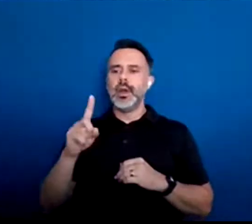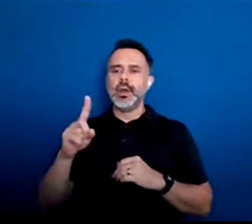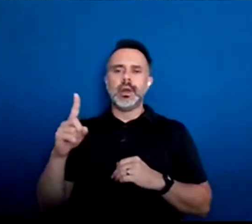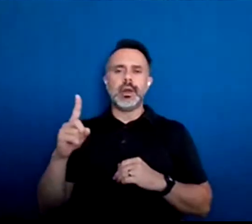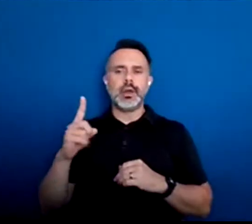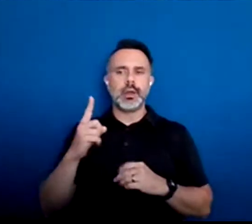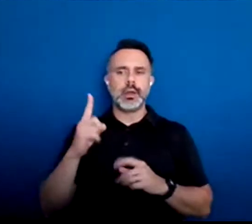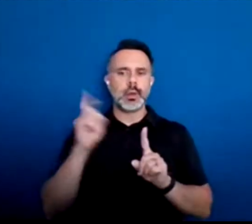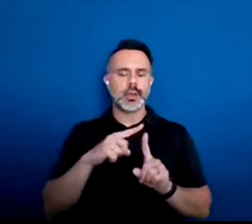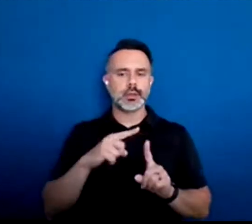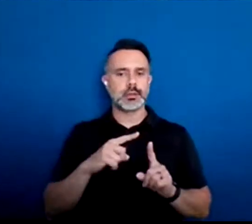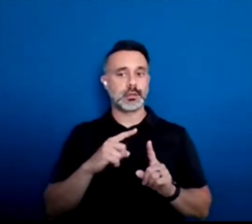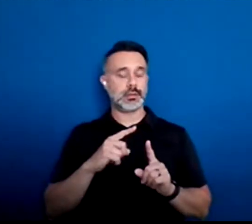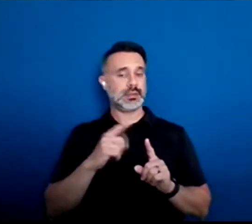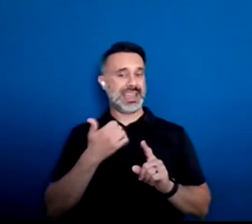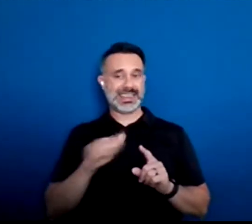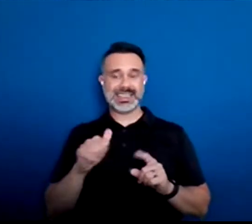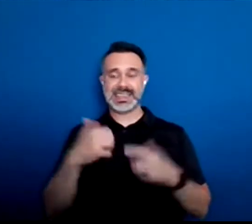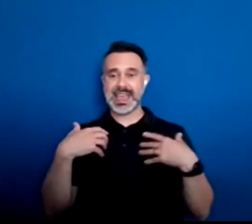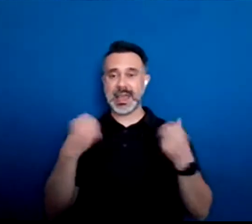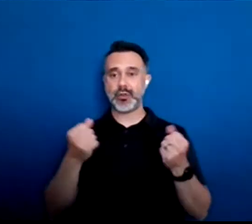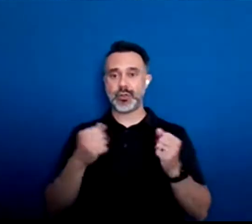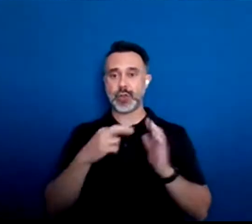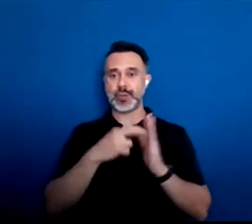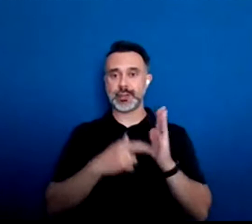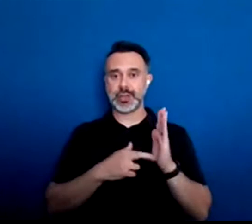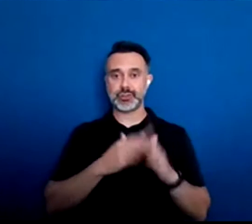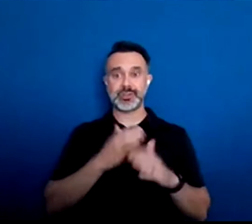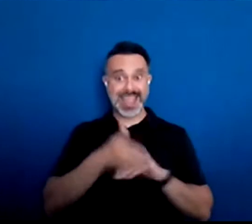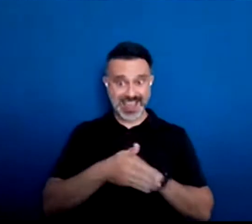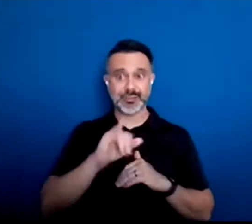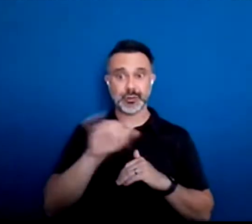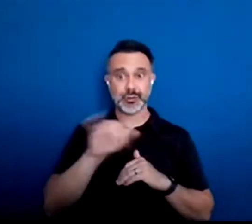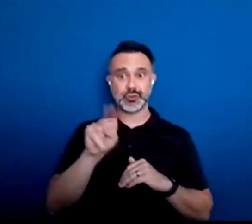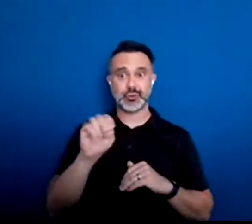health regulations remaining after June 15th that you can foresee?